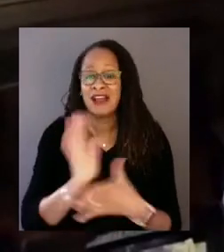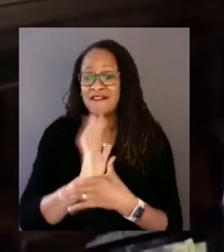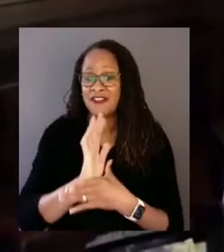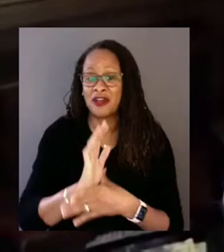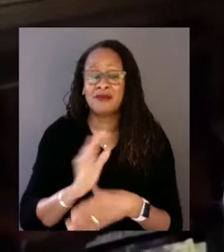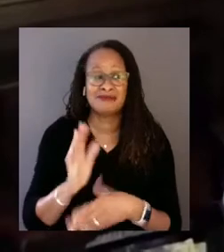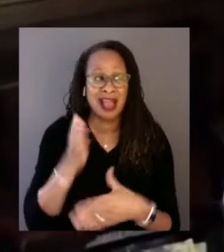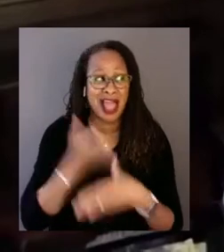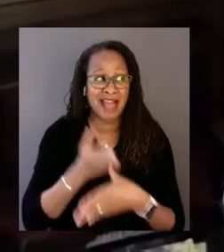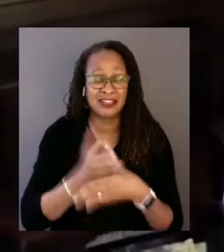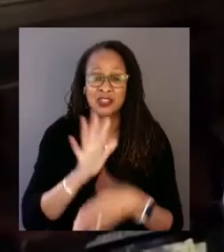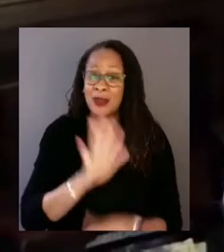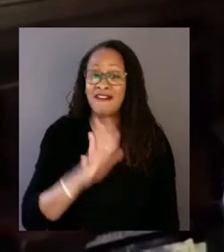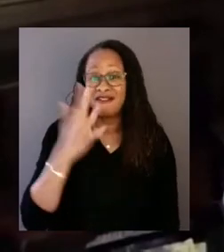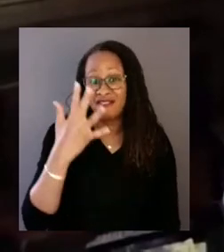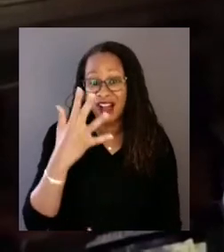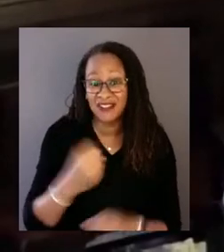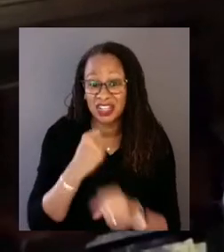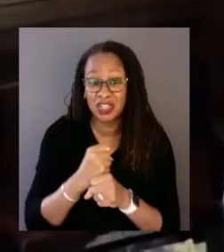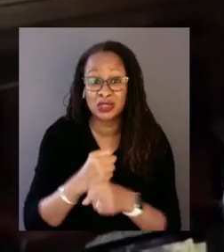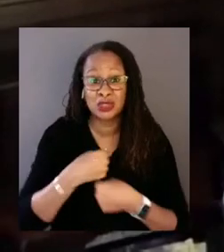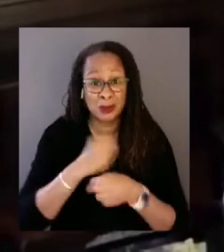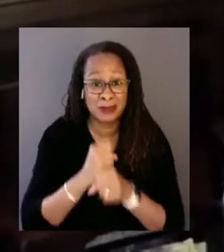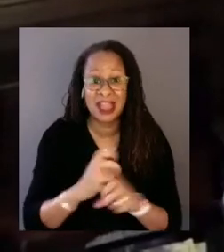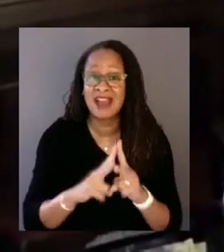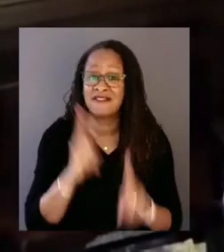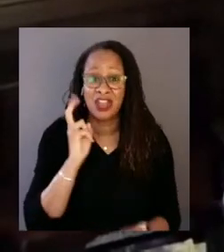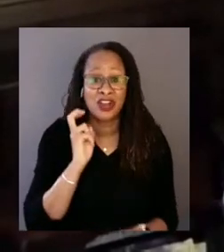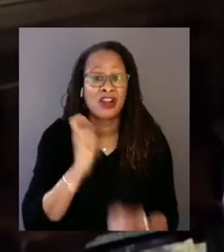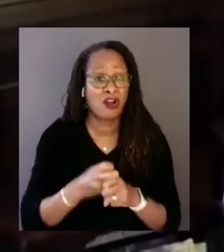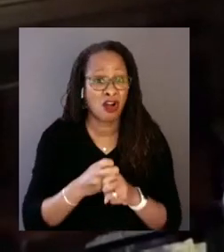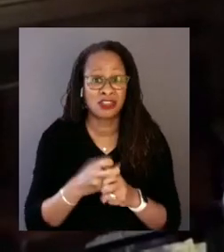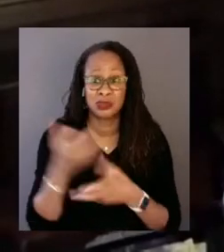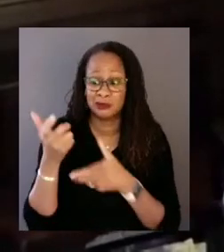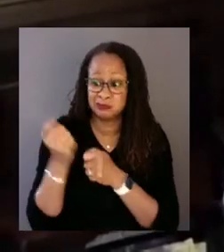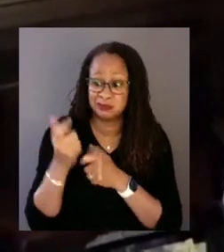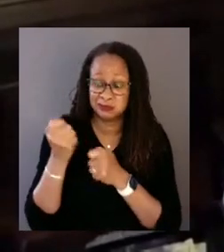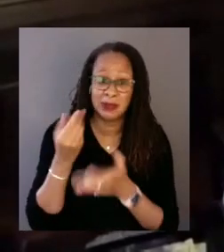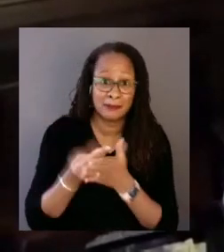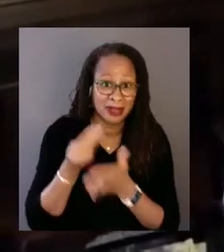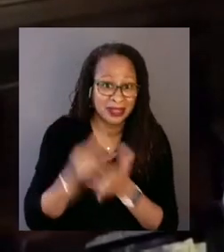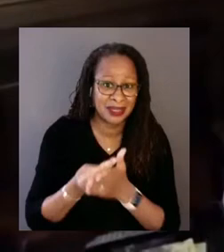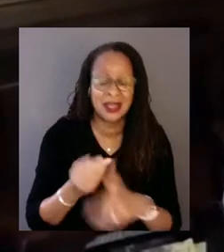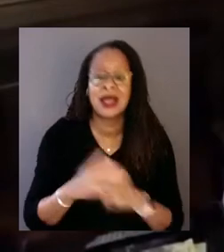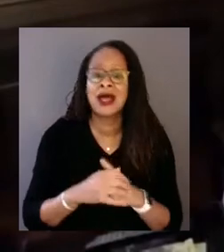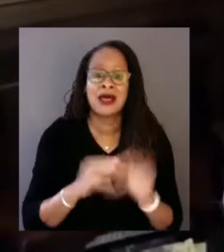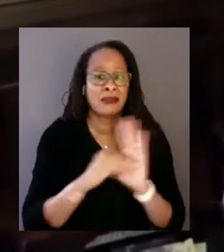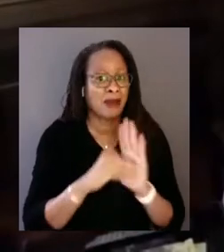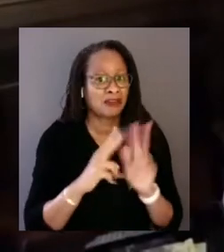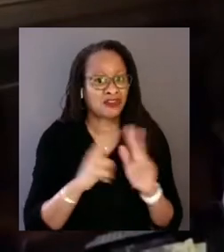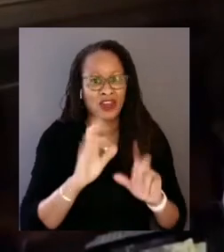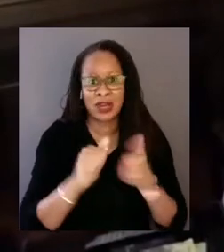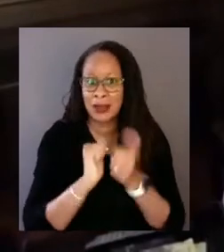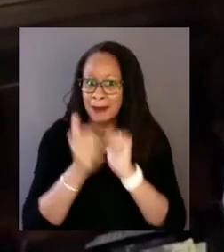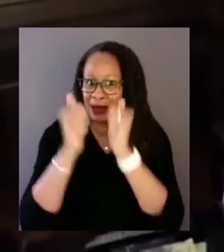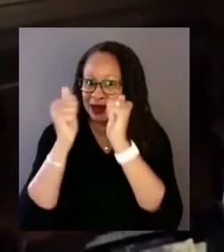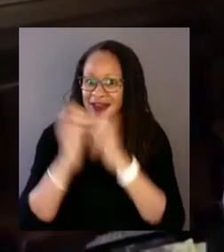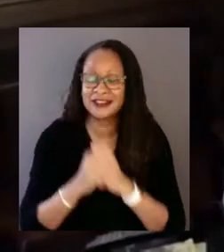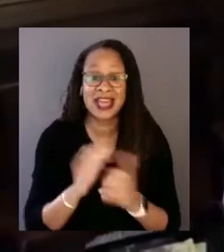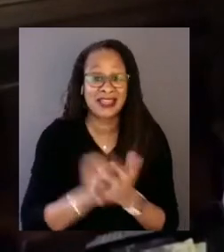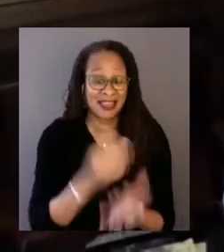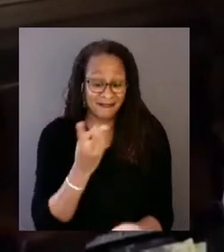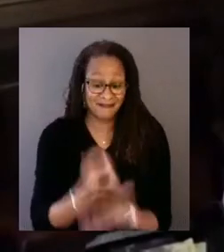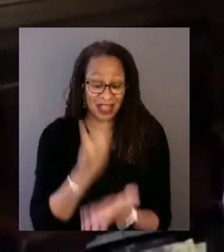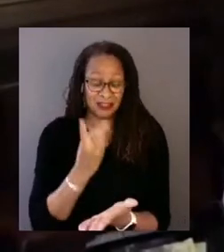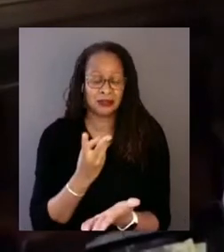to make. They're incredibly hard to fundraise for. The model is incredibly competitive. So that validation is